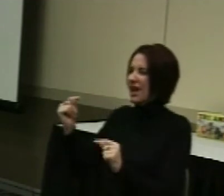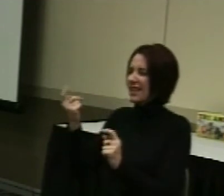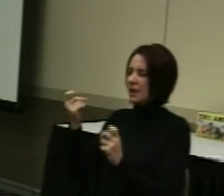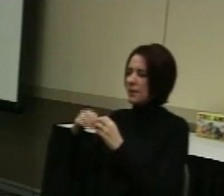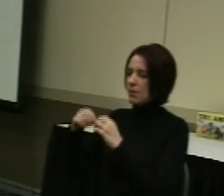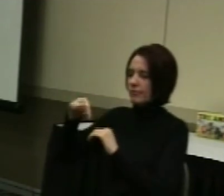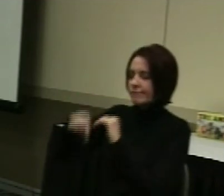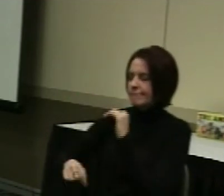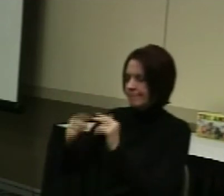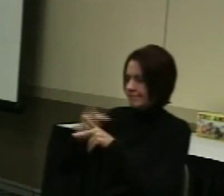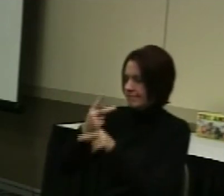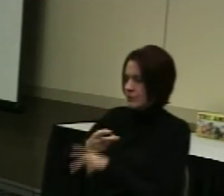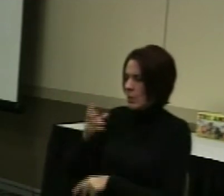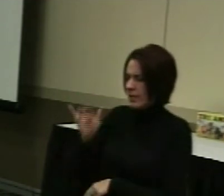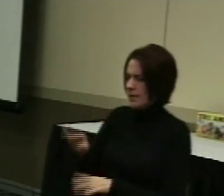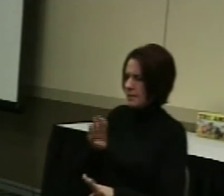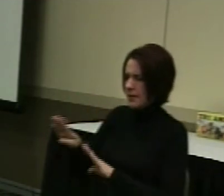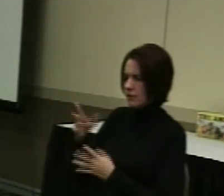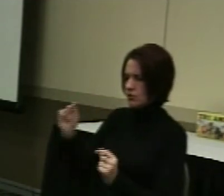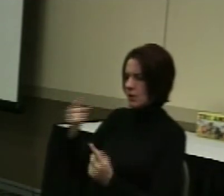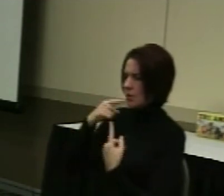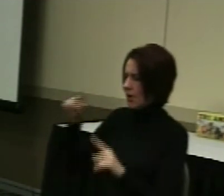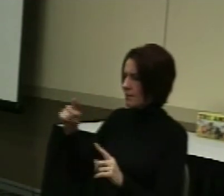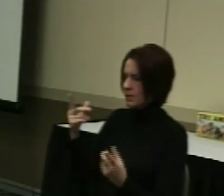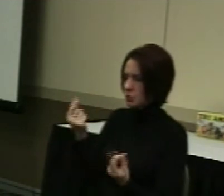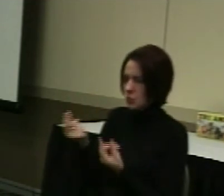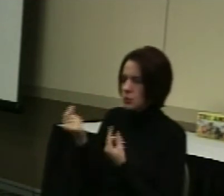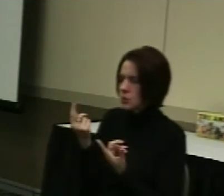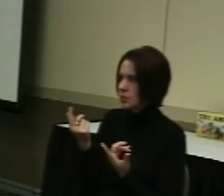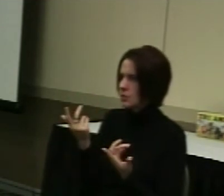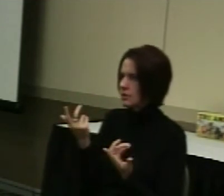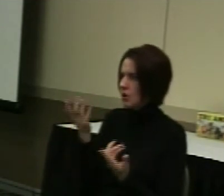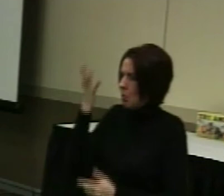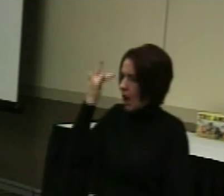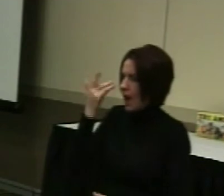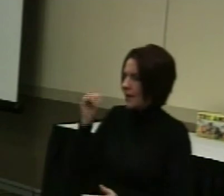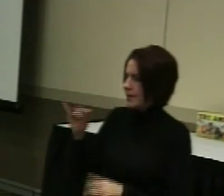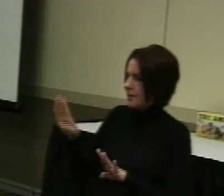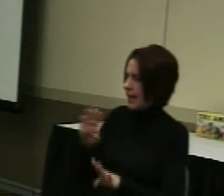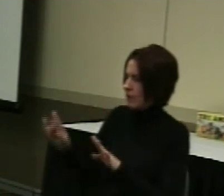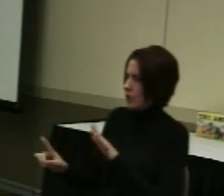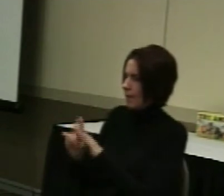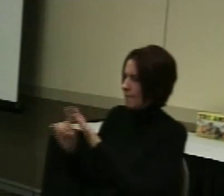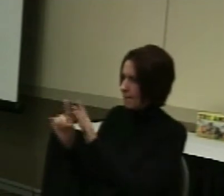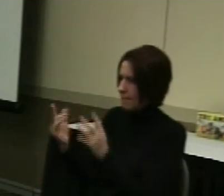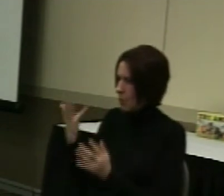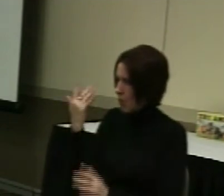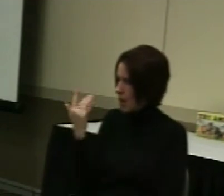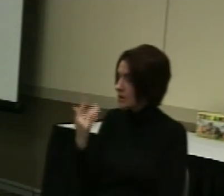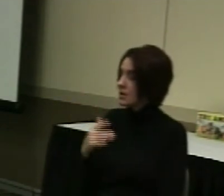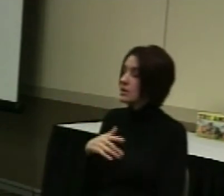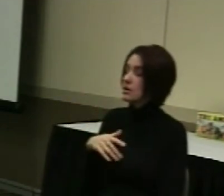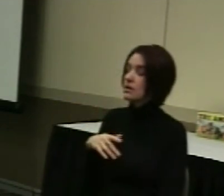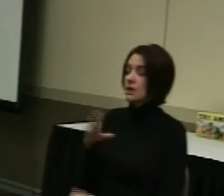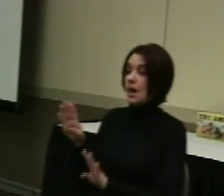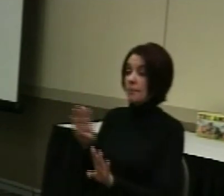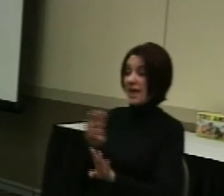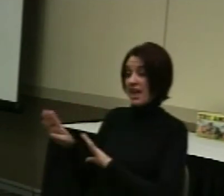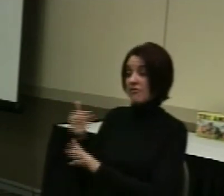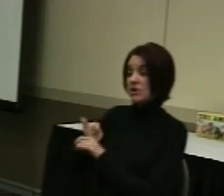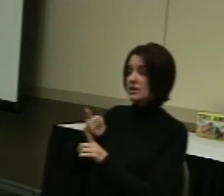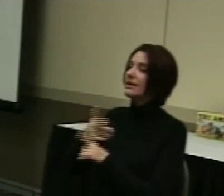trying to accomplish. So very, very important notion that behavior is